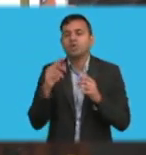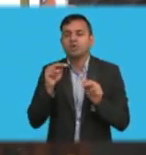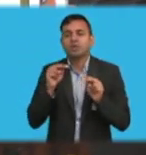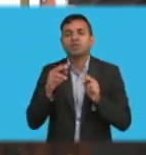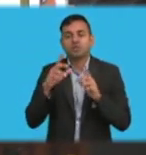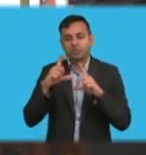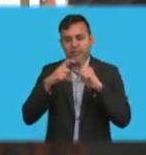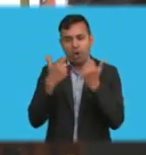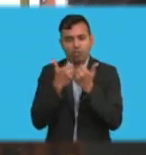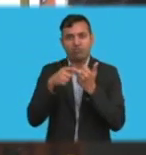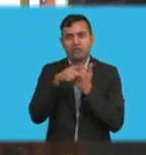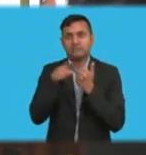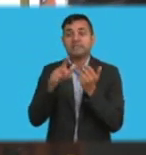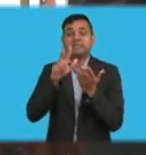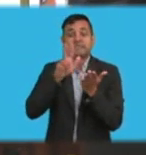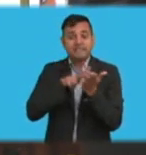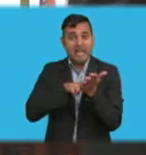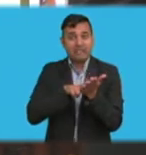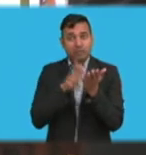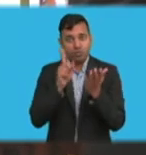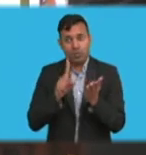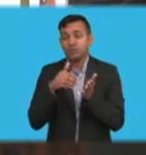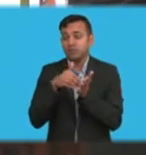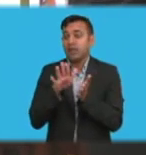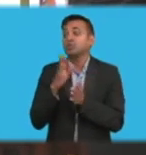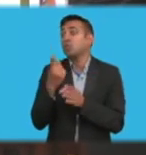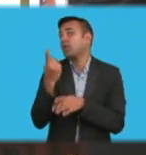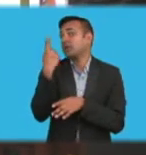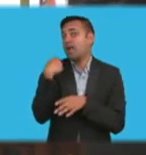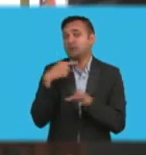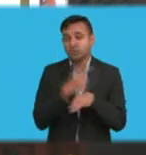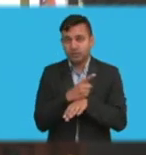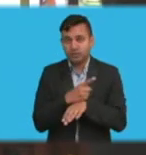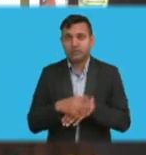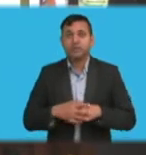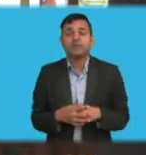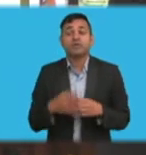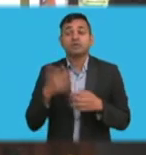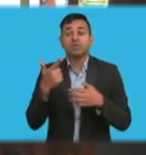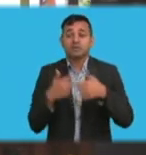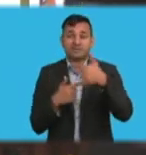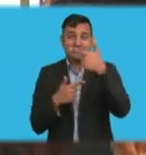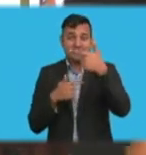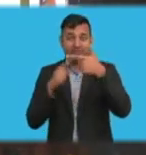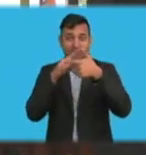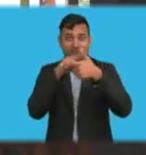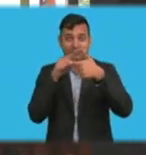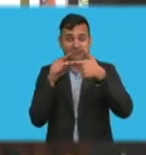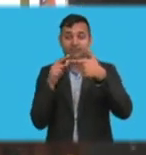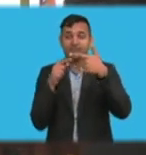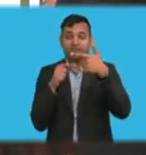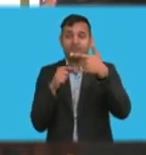has just approved last week. Of the 7 that has been completed, it includes